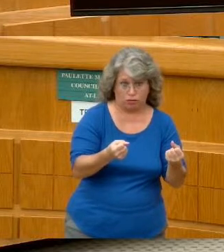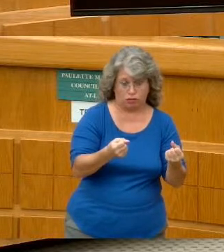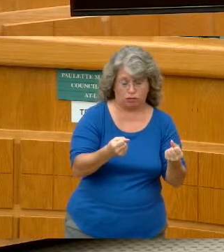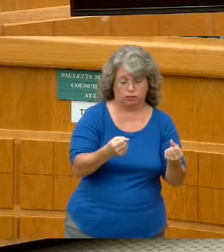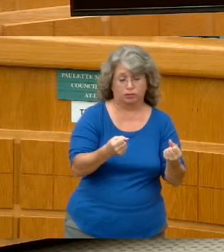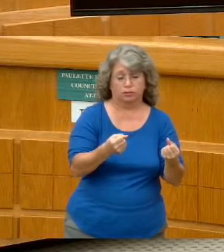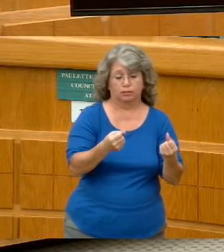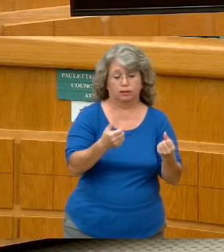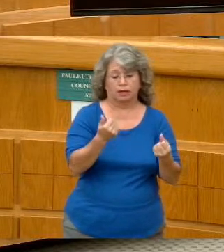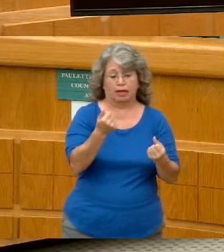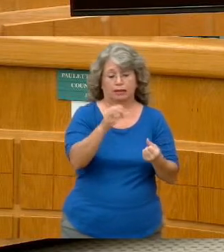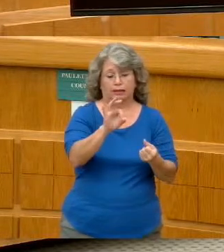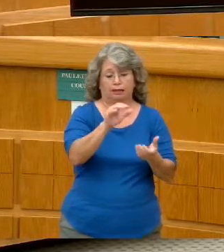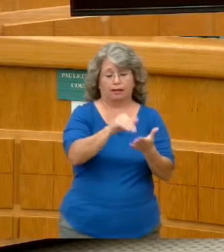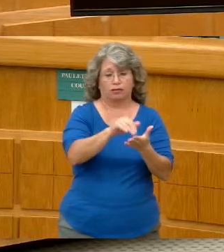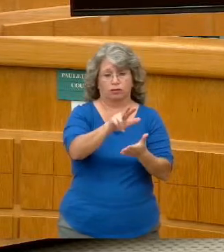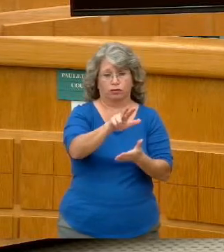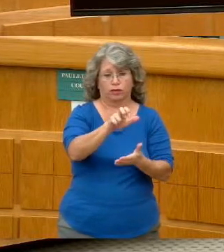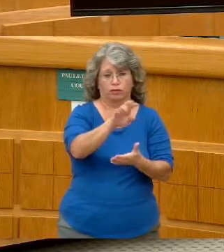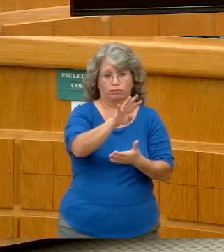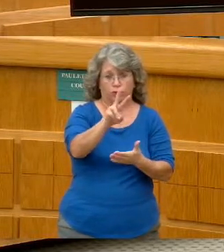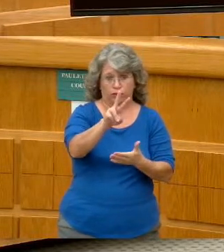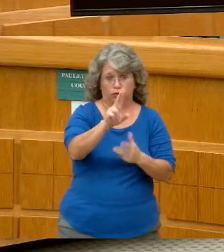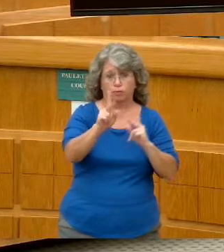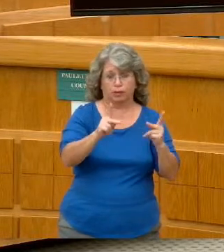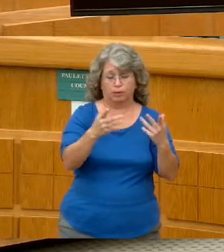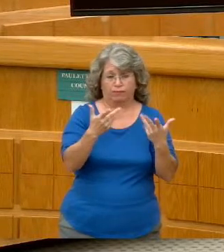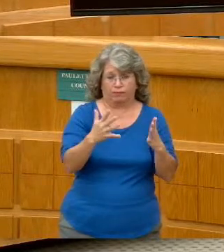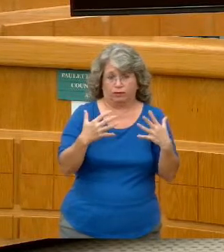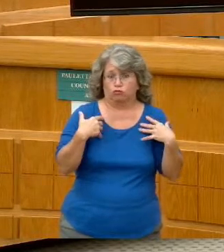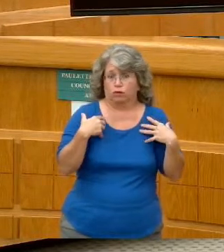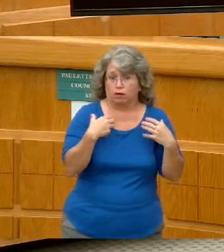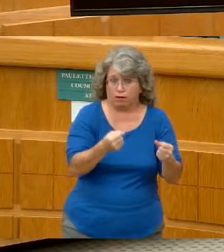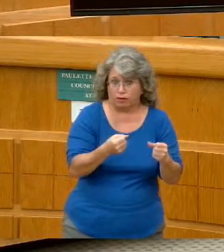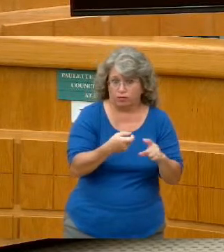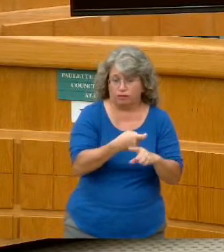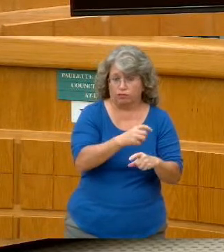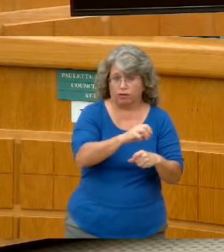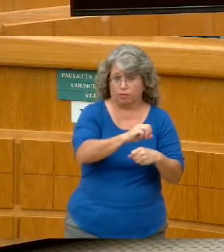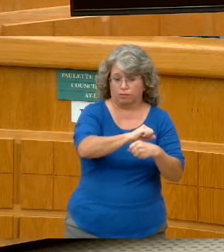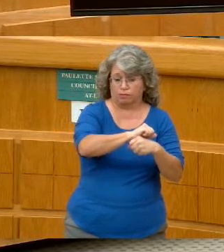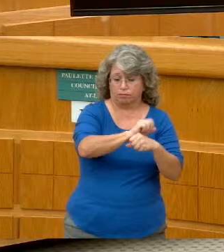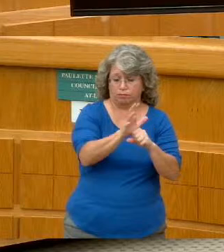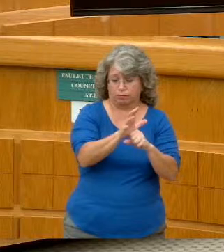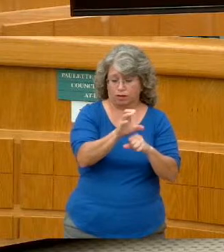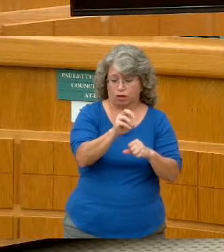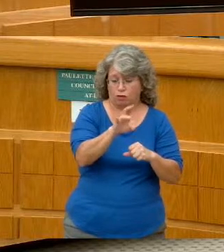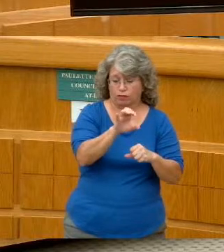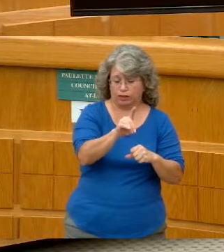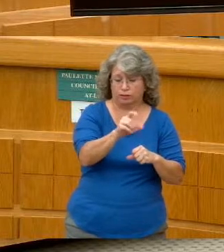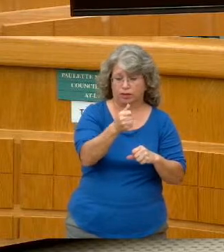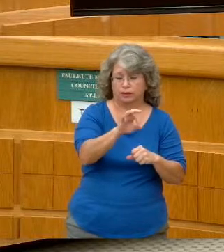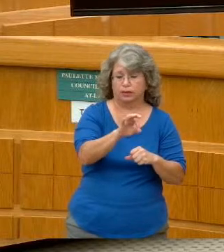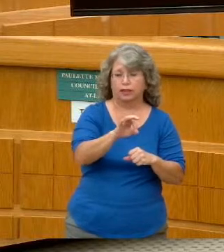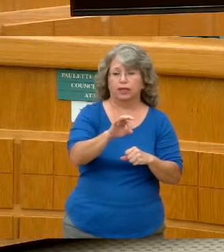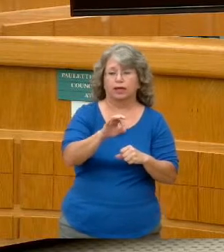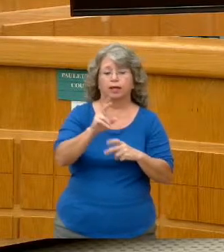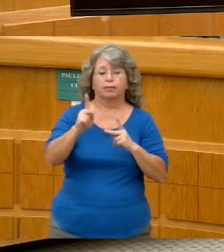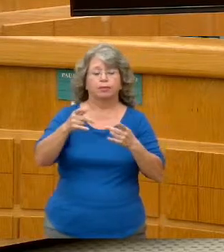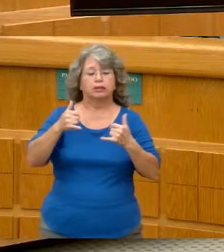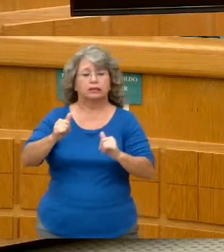people. 19,342 people have recovered from COVID-19. So active